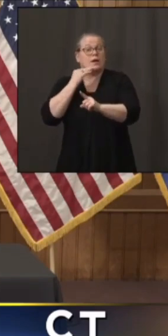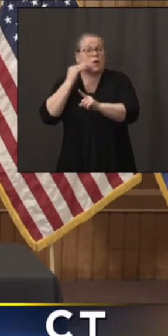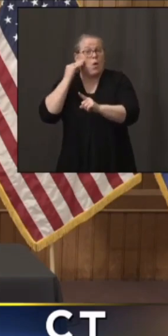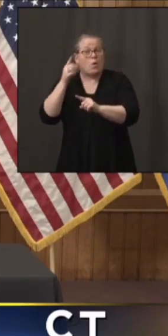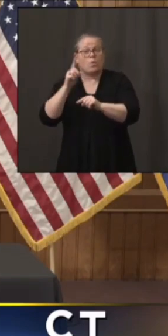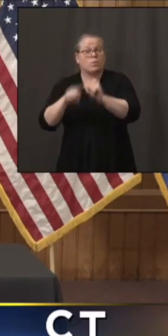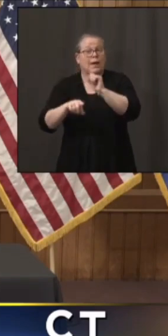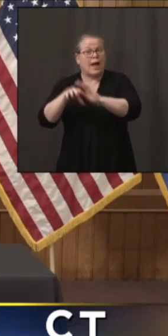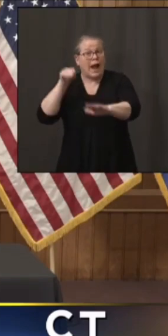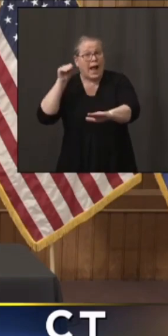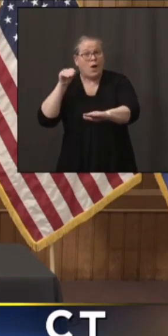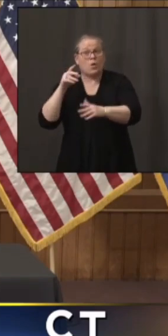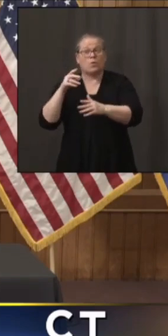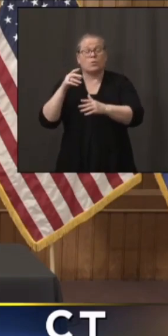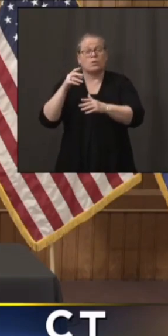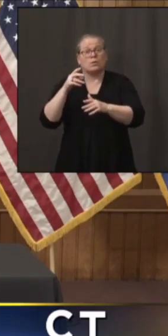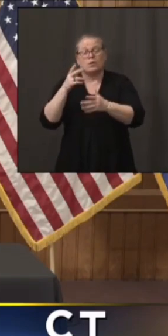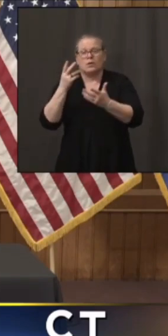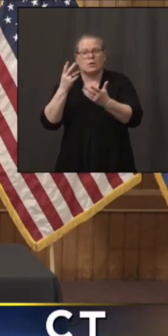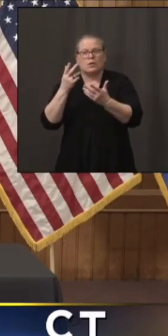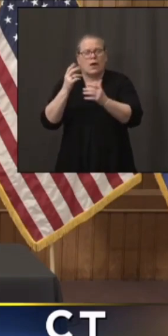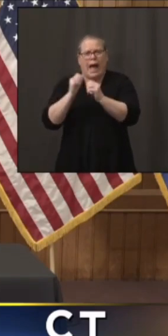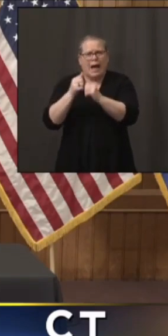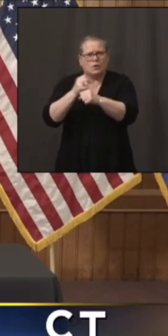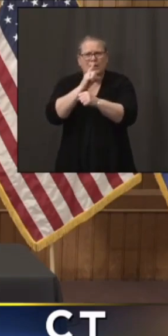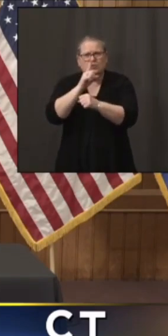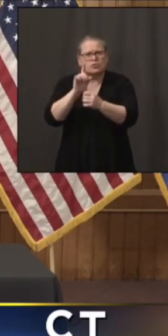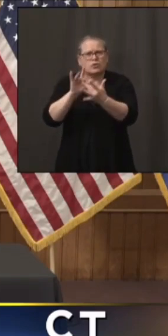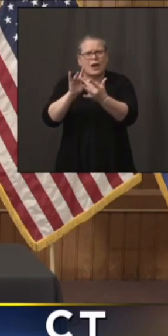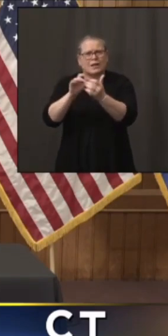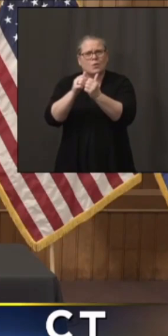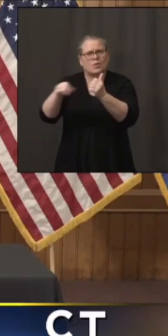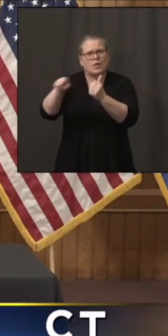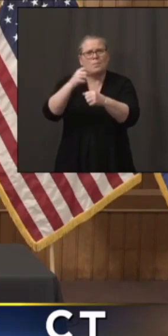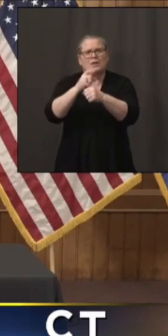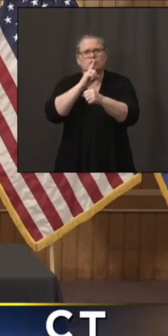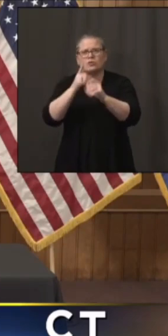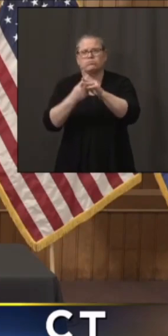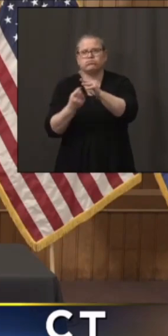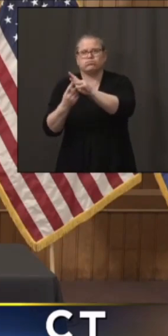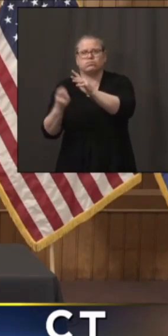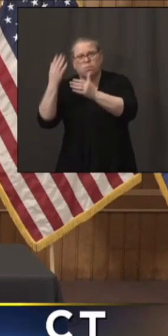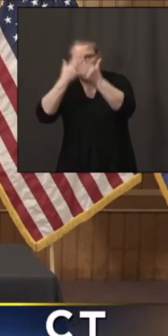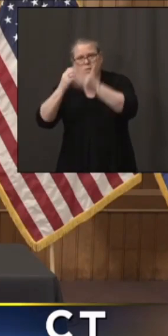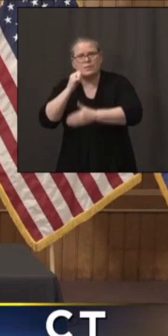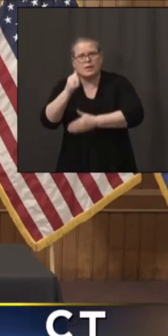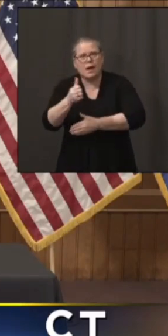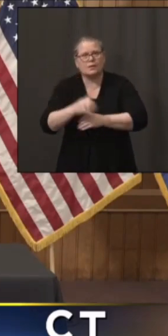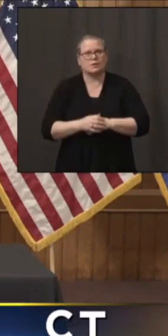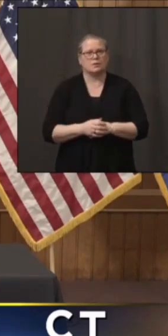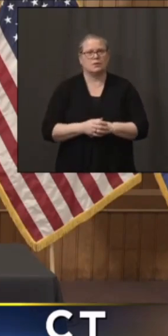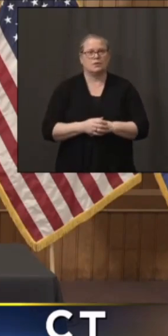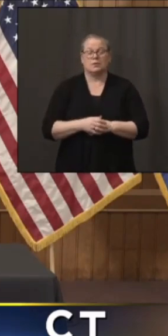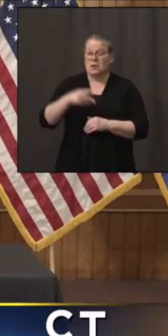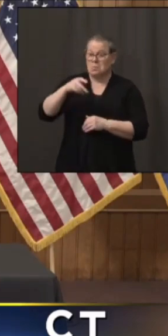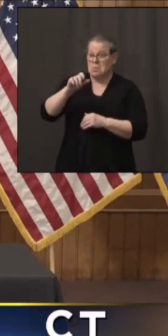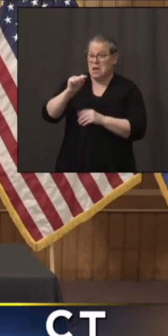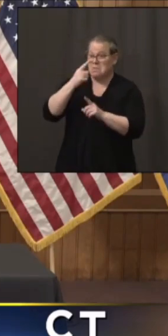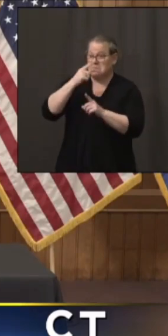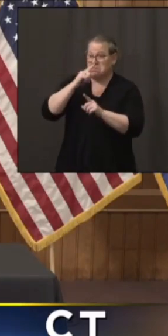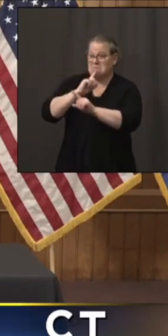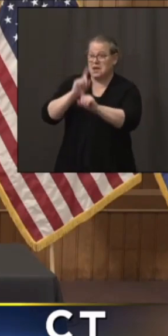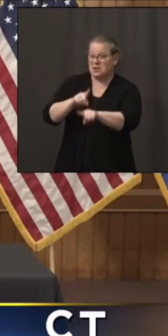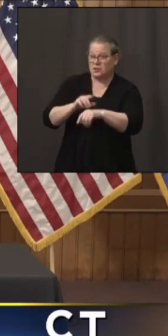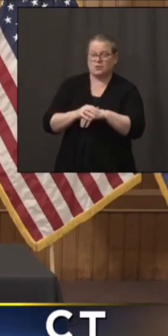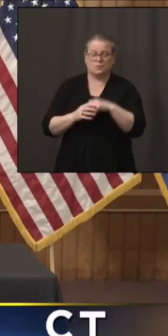make sure that they don't fall through the cracks. Hey, Pat, why don't you take that? Yep, Susan, thank you. That's a good question. As I said earlier,